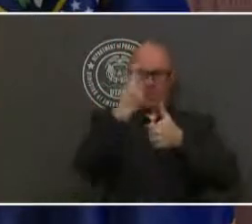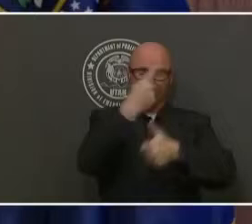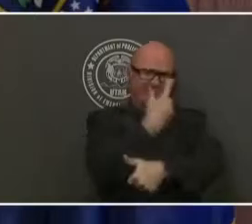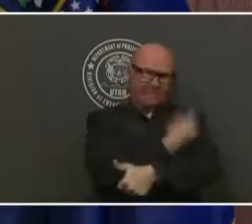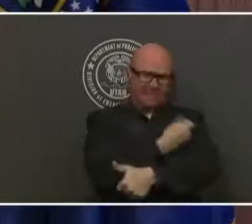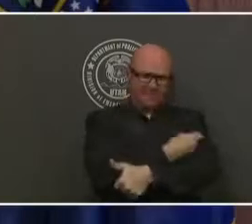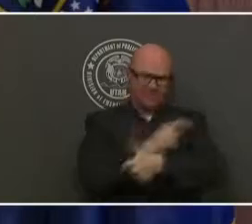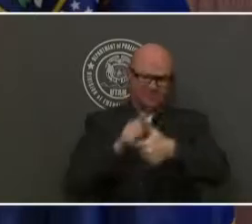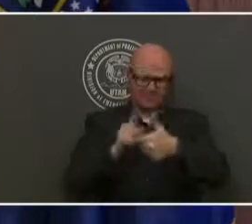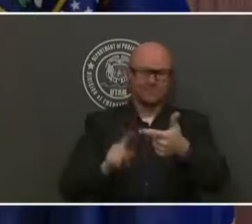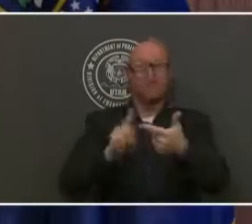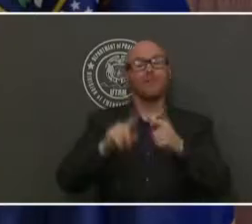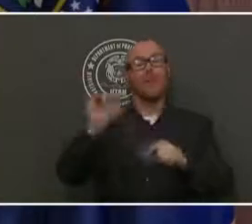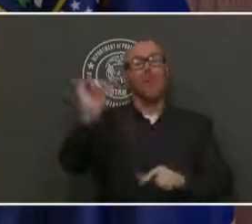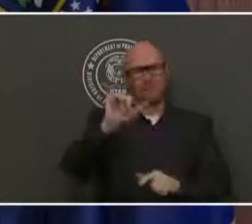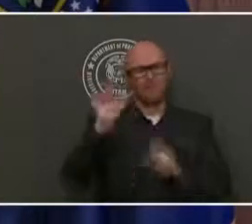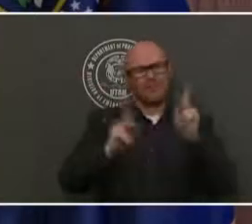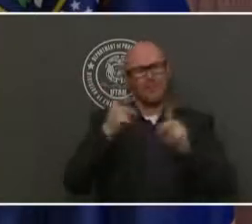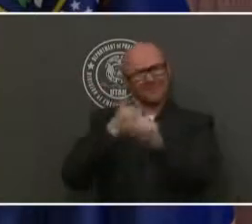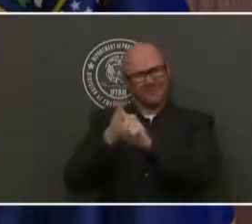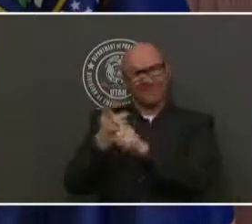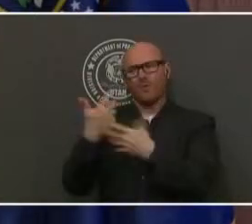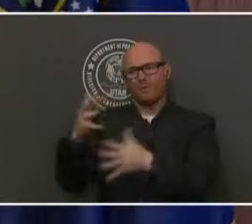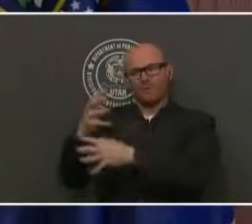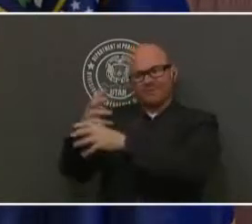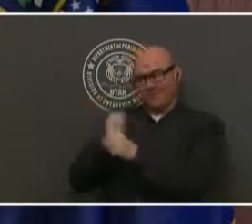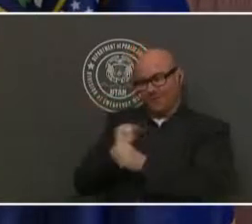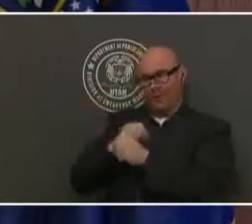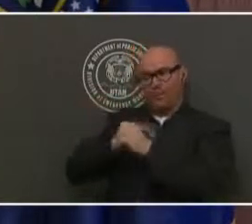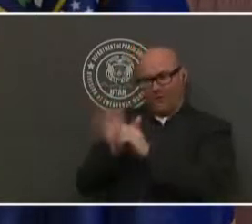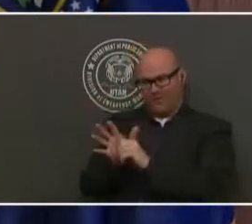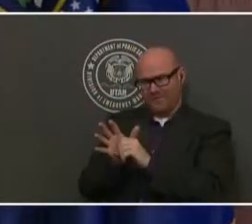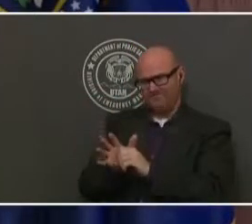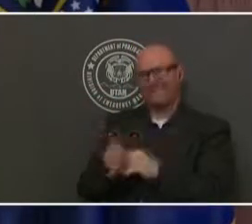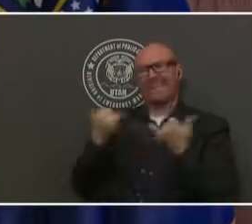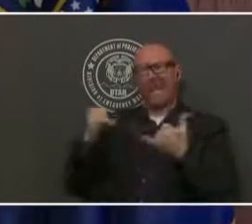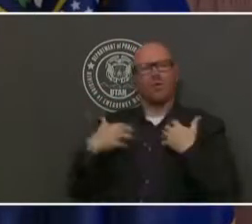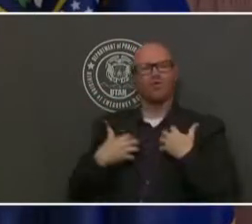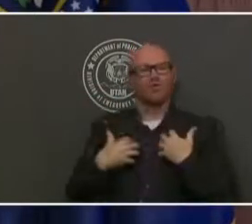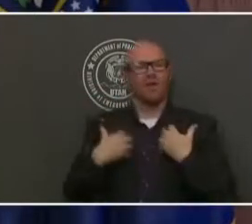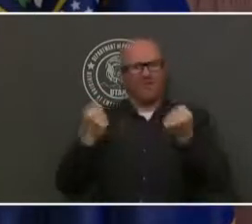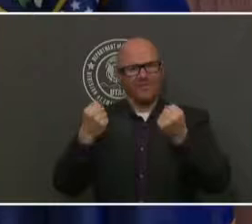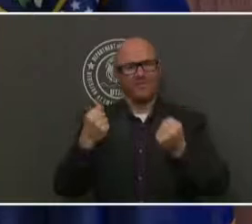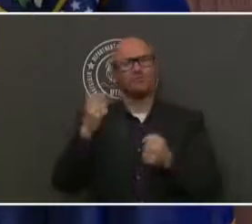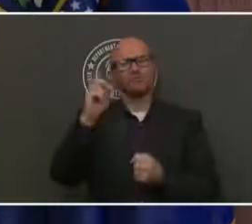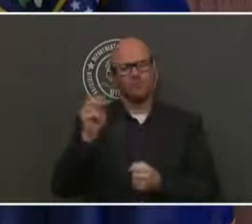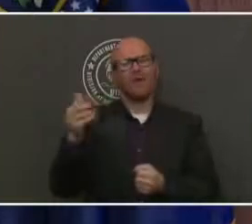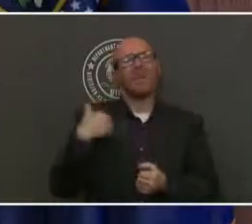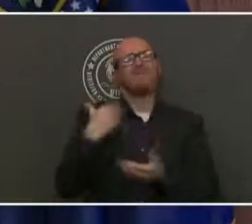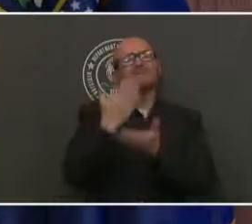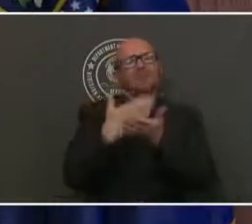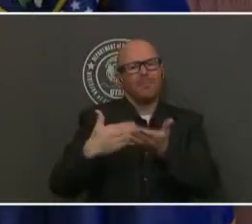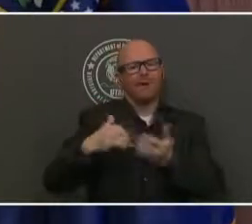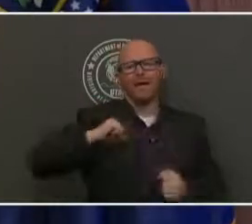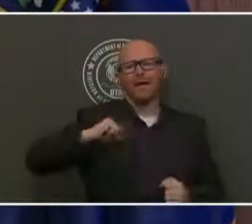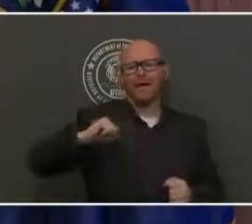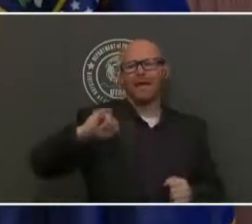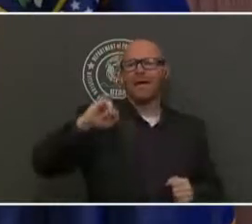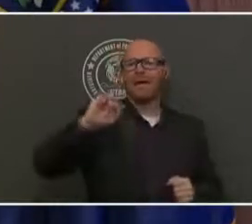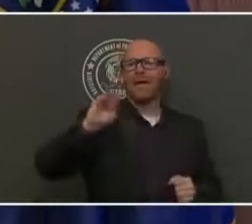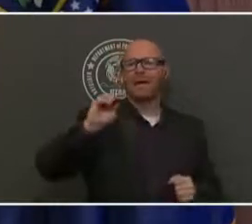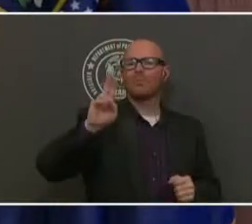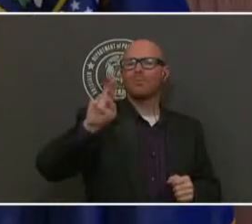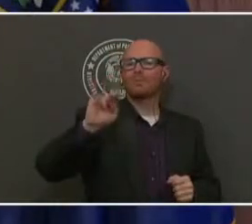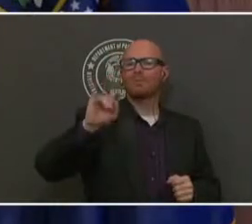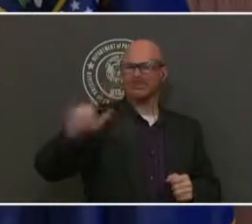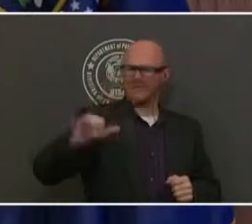people that have been infected with this disease who do have some immunity. We don't know how long that will last, but we do know that it is a combination